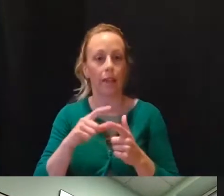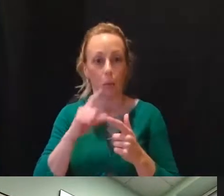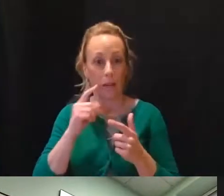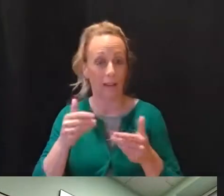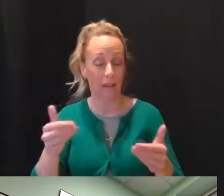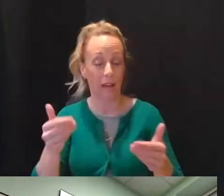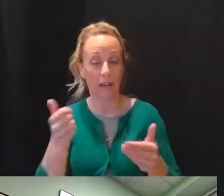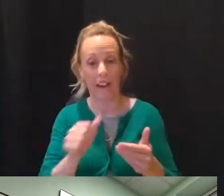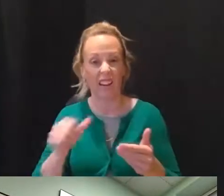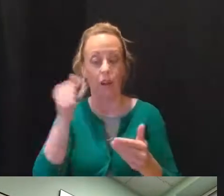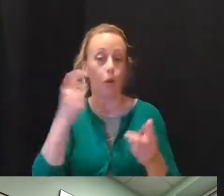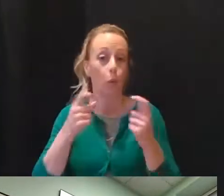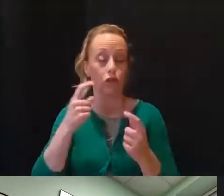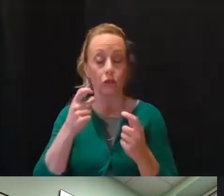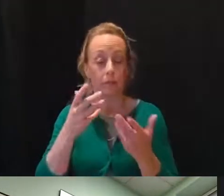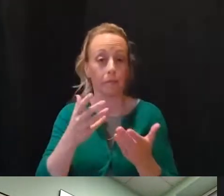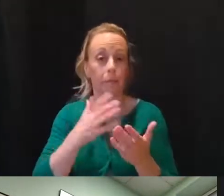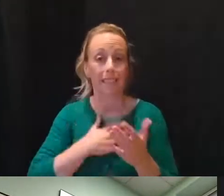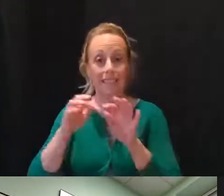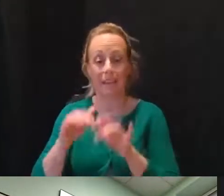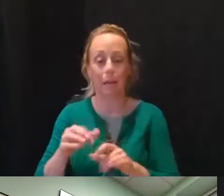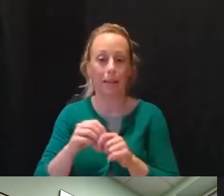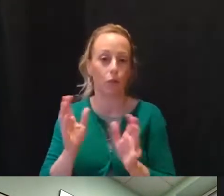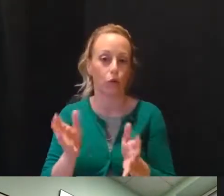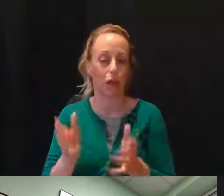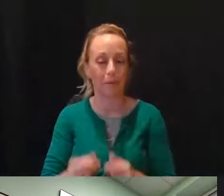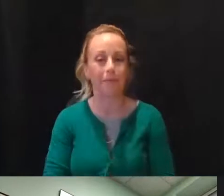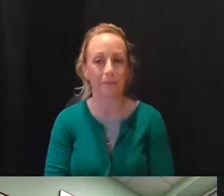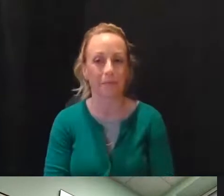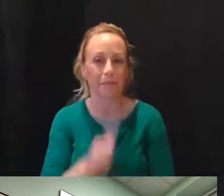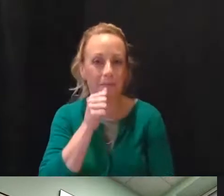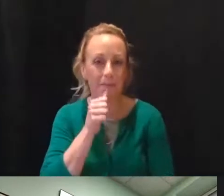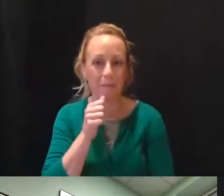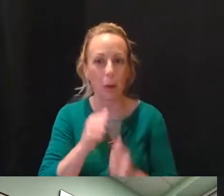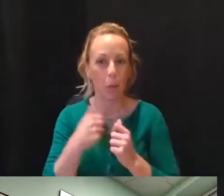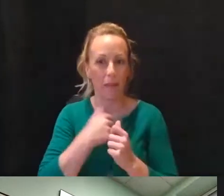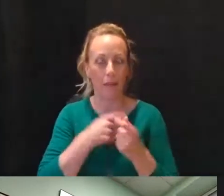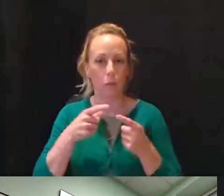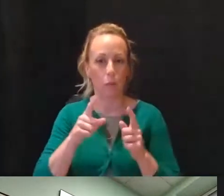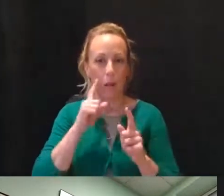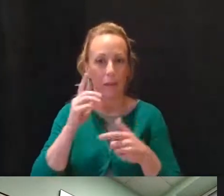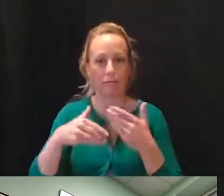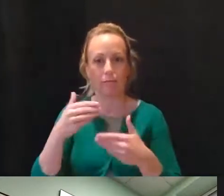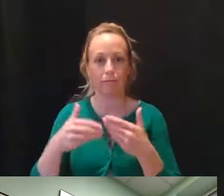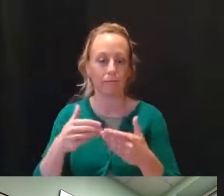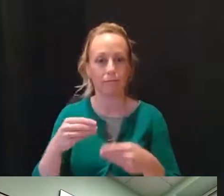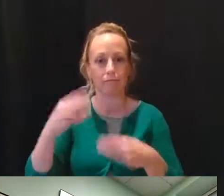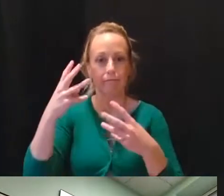additional questions that you have for them, please type it into the chat. So please bear with us as we get all of our